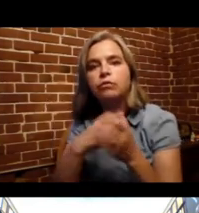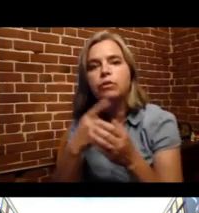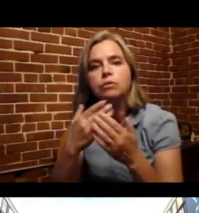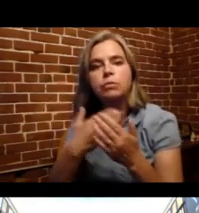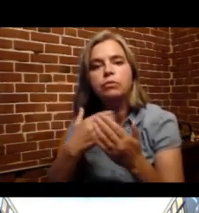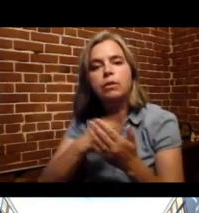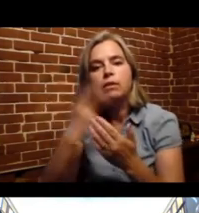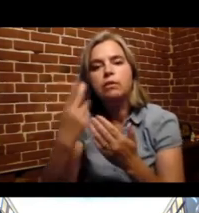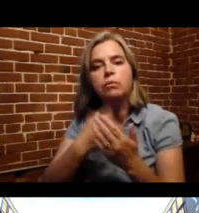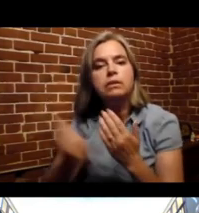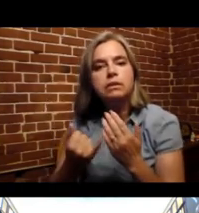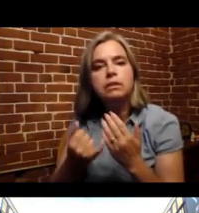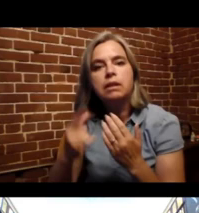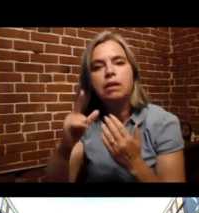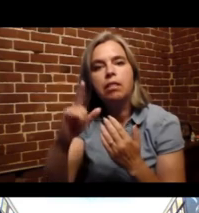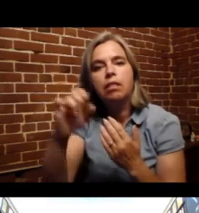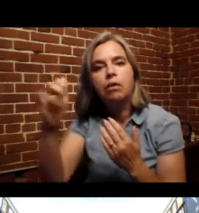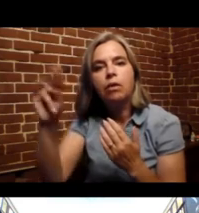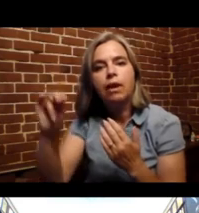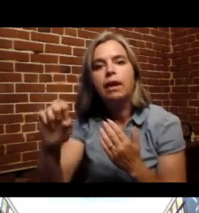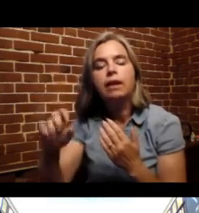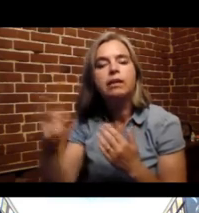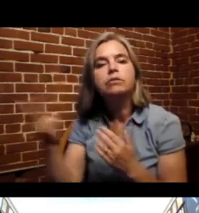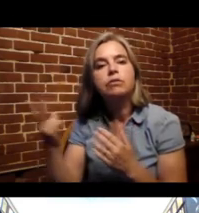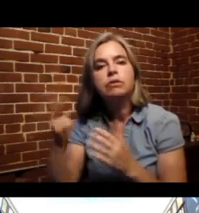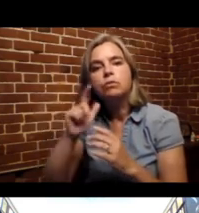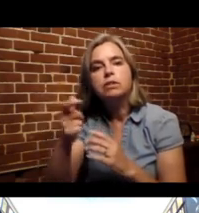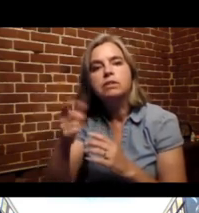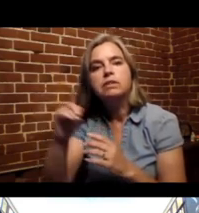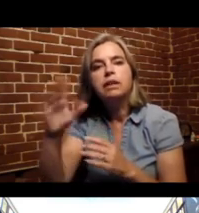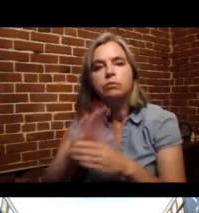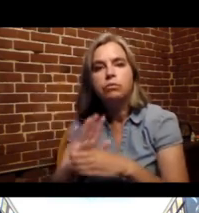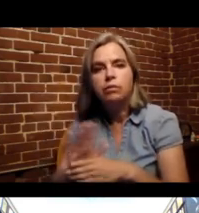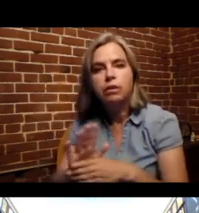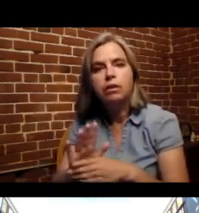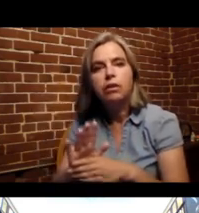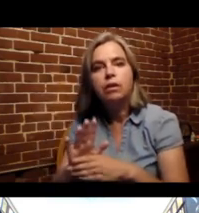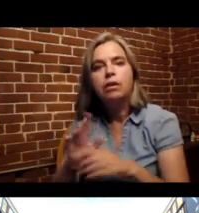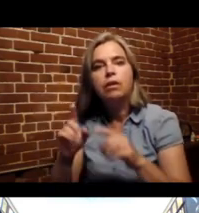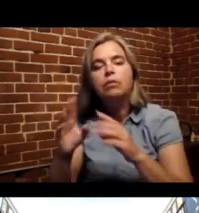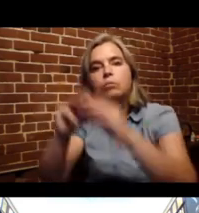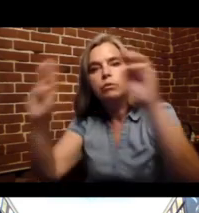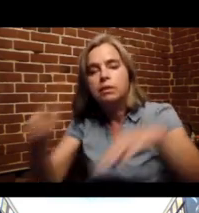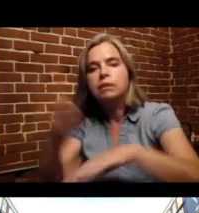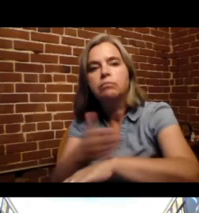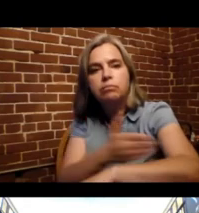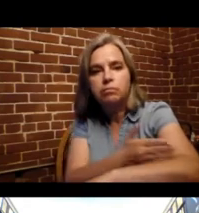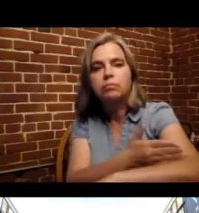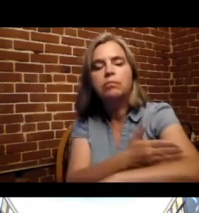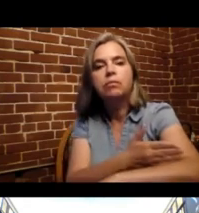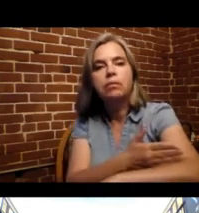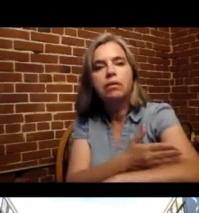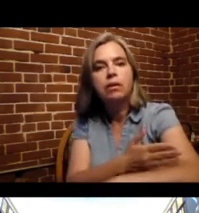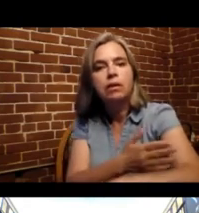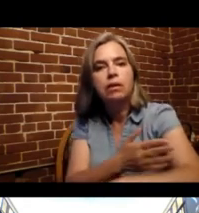a documentary on the remodeling of the museum, and we discovered the